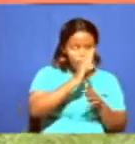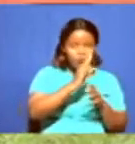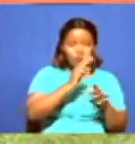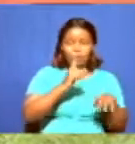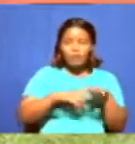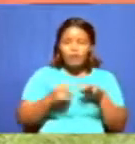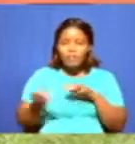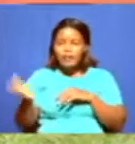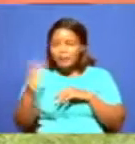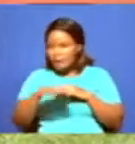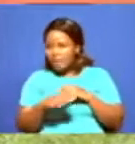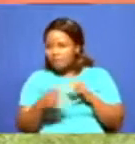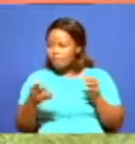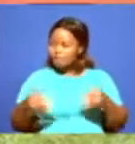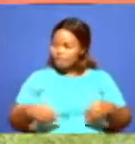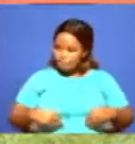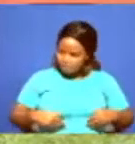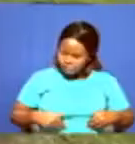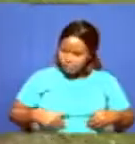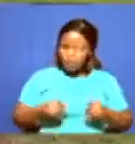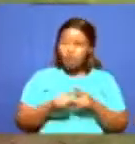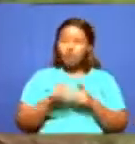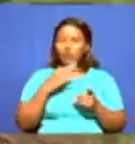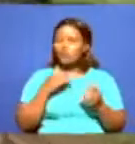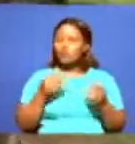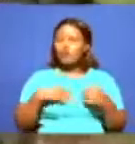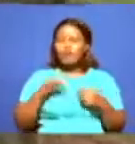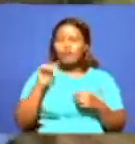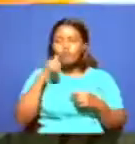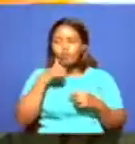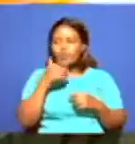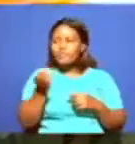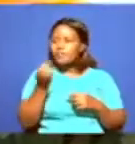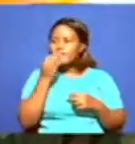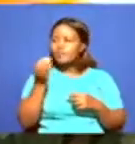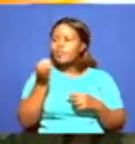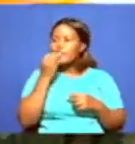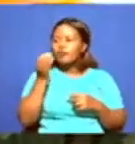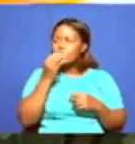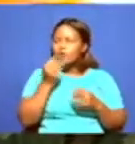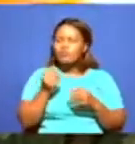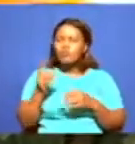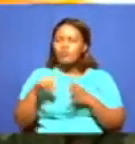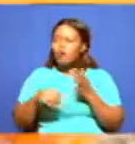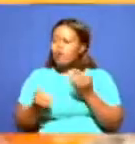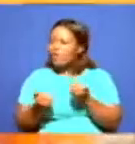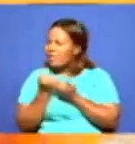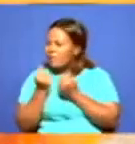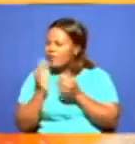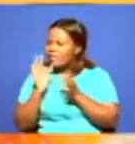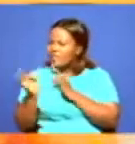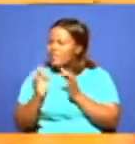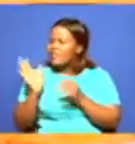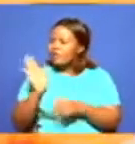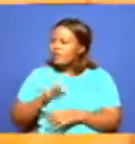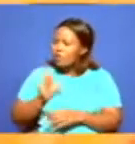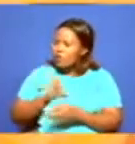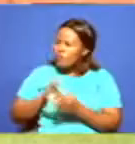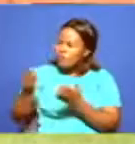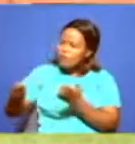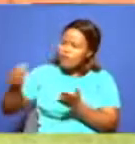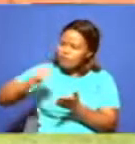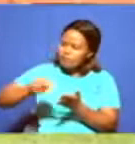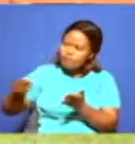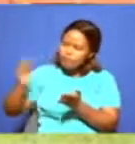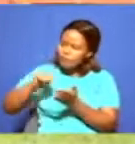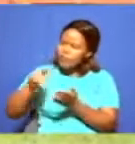hungry, of course, and they want to have a delicious meal. And what would happen if women ate or even served these out of bounds chicken parts?